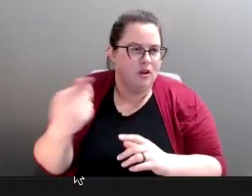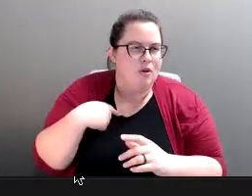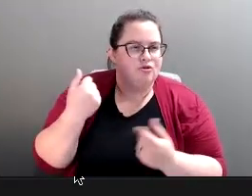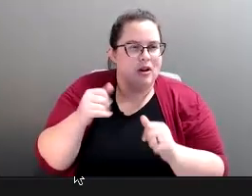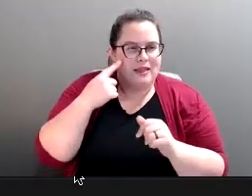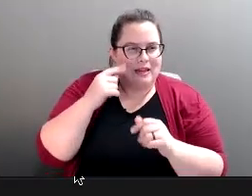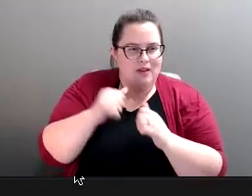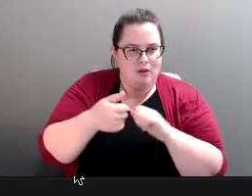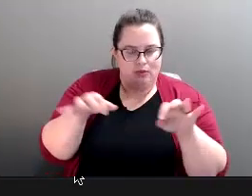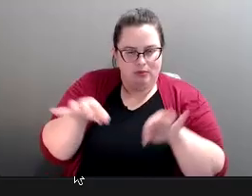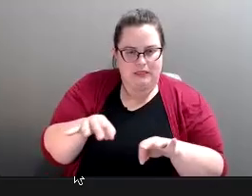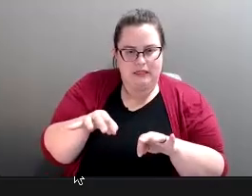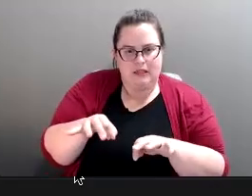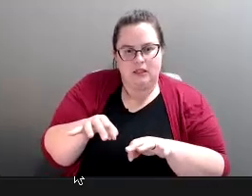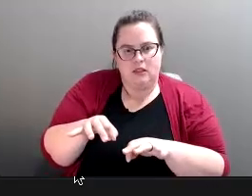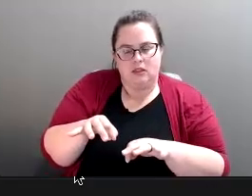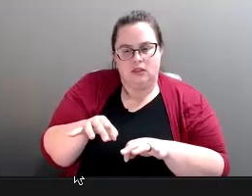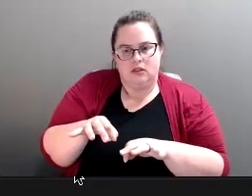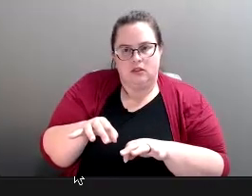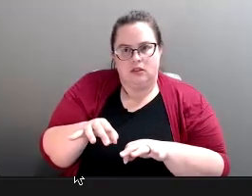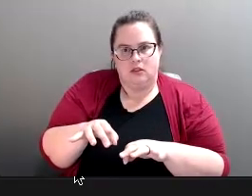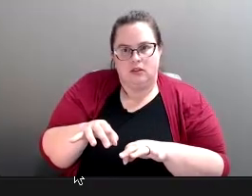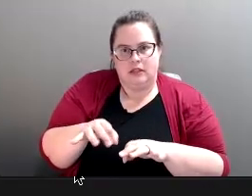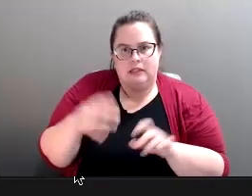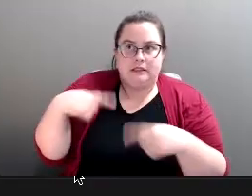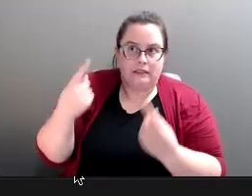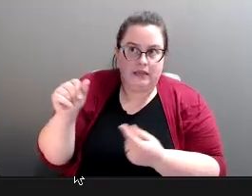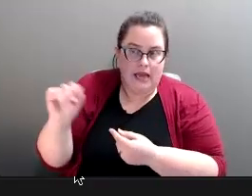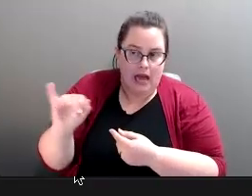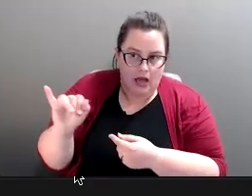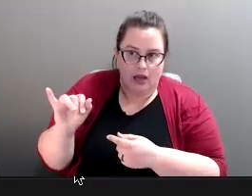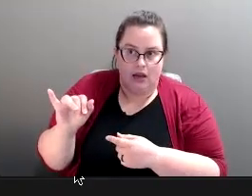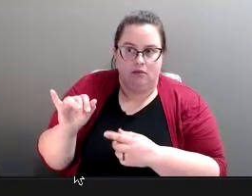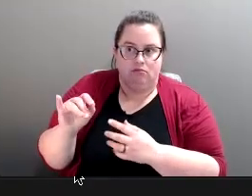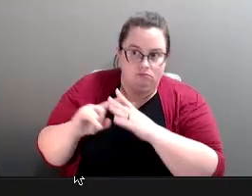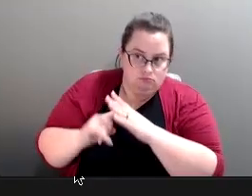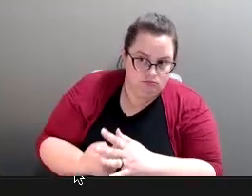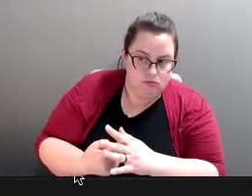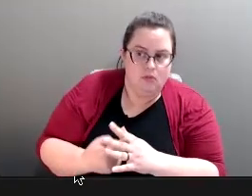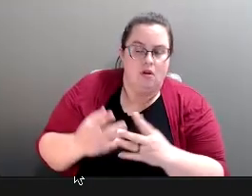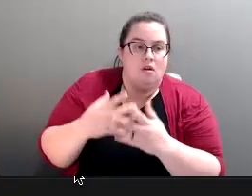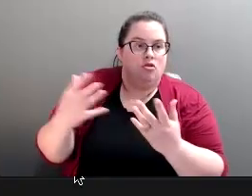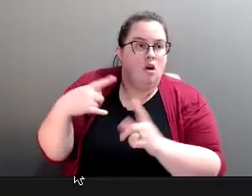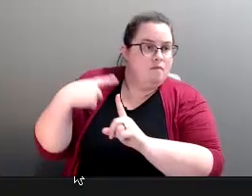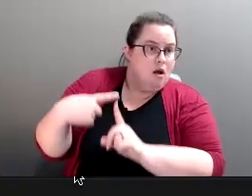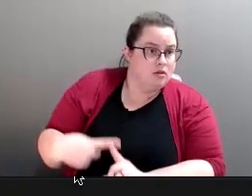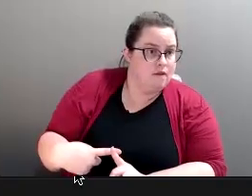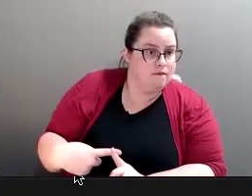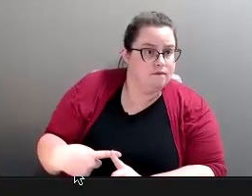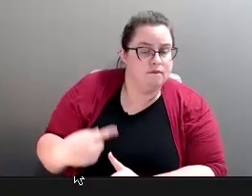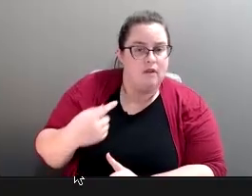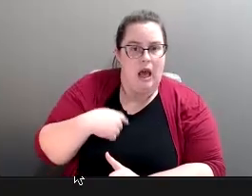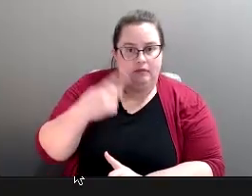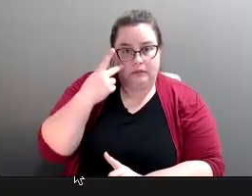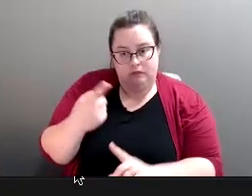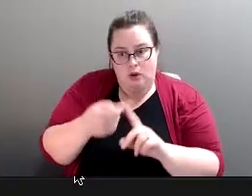like how to say this in a way that with the advent of AI, like there's a lot of positive things, and I think that I've seen from